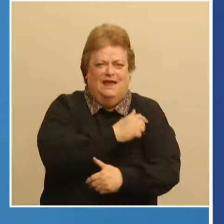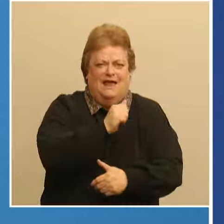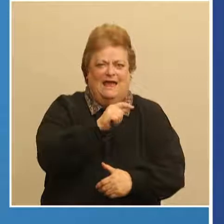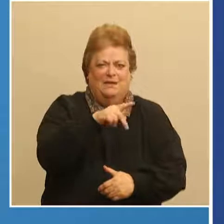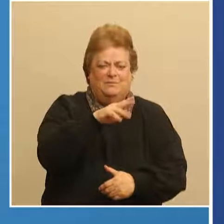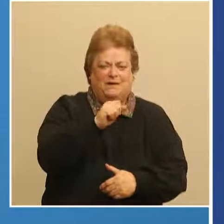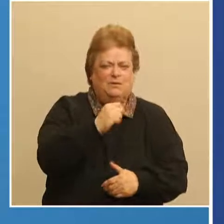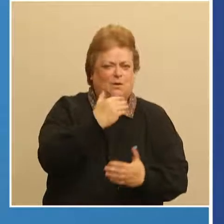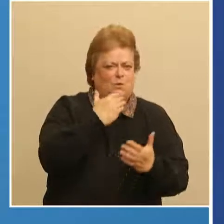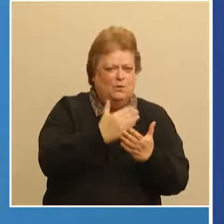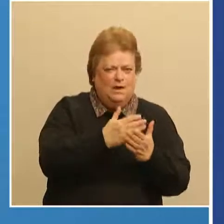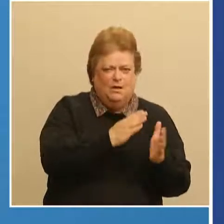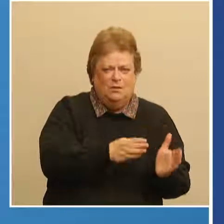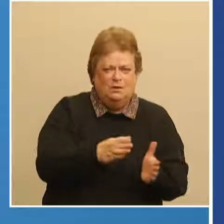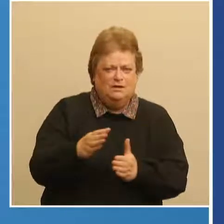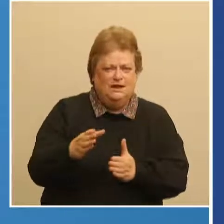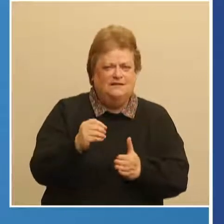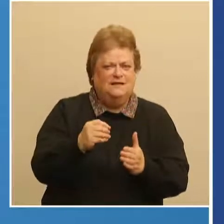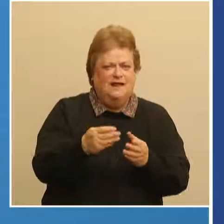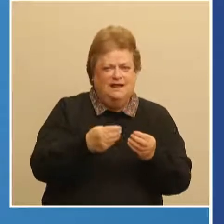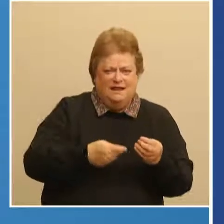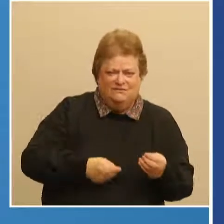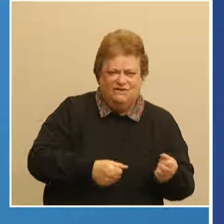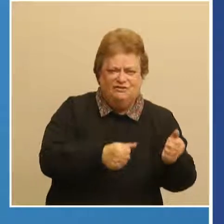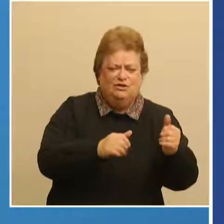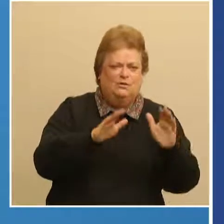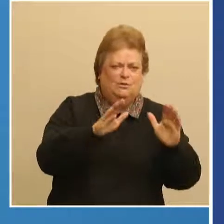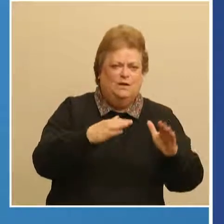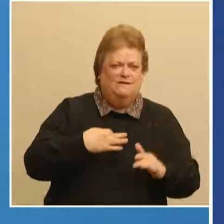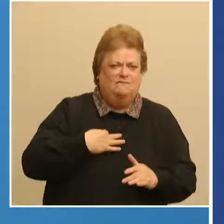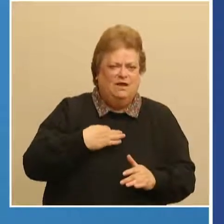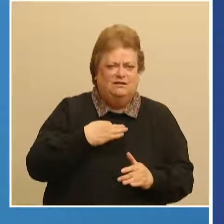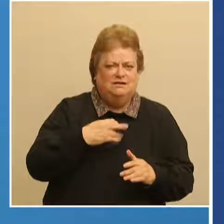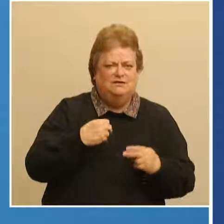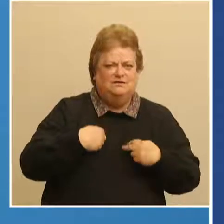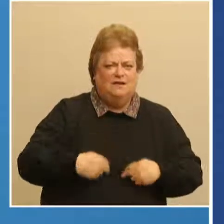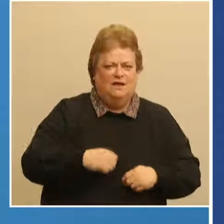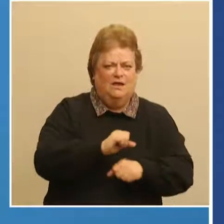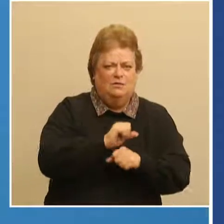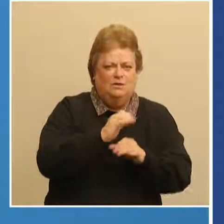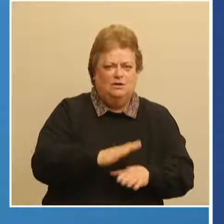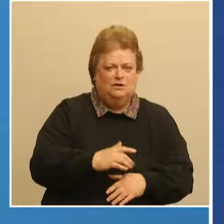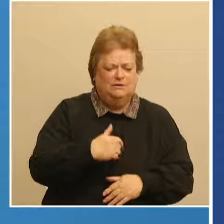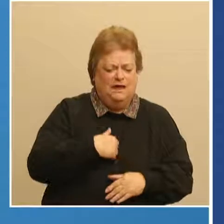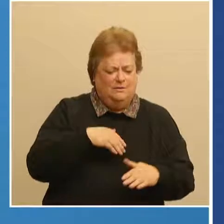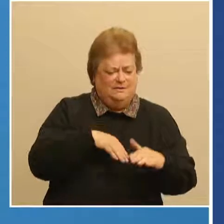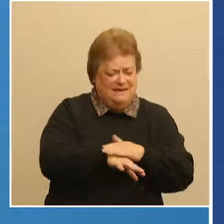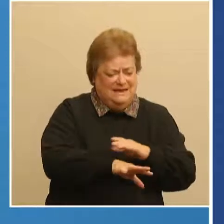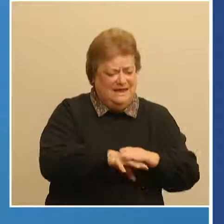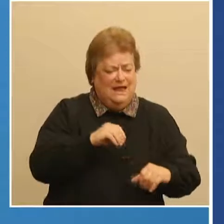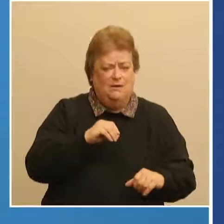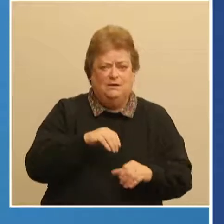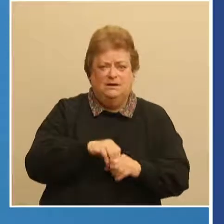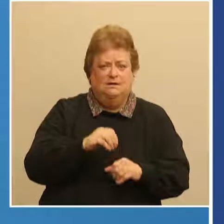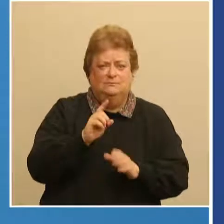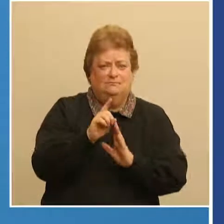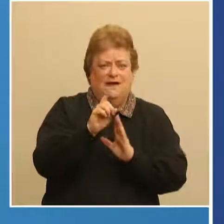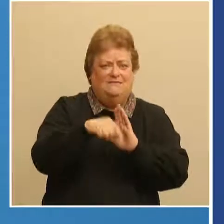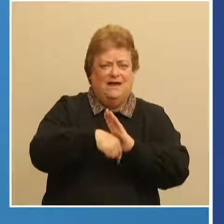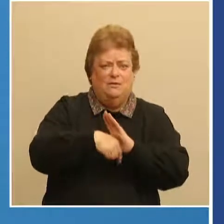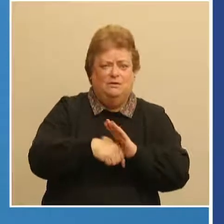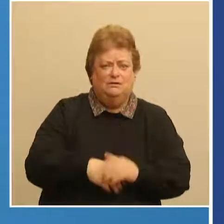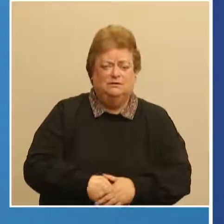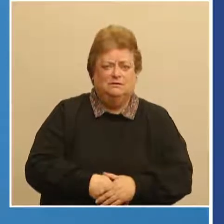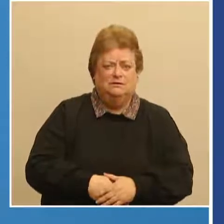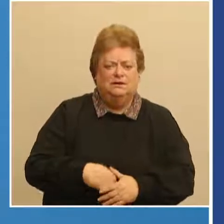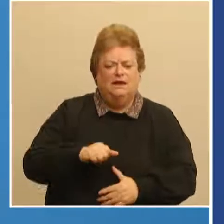well organized and efficient, and great volunteers and health workers. I was in and out in a half an hour. And yet